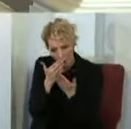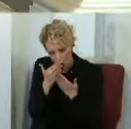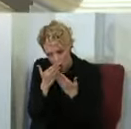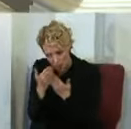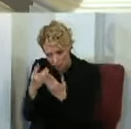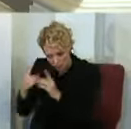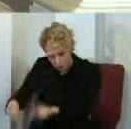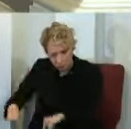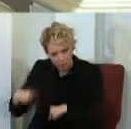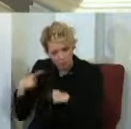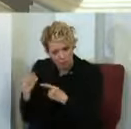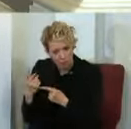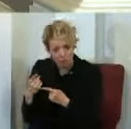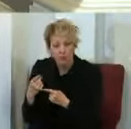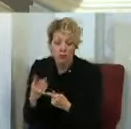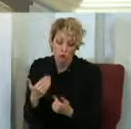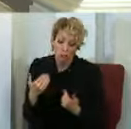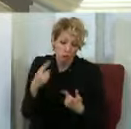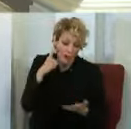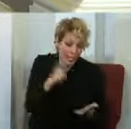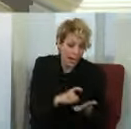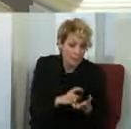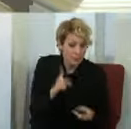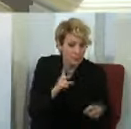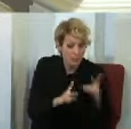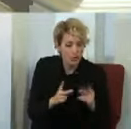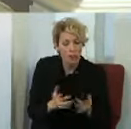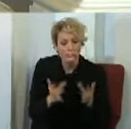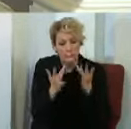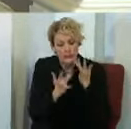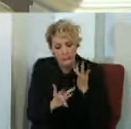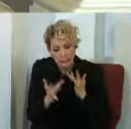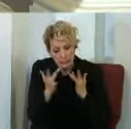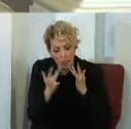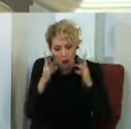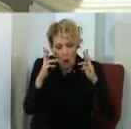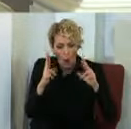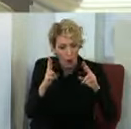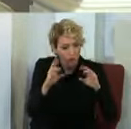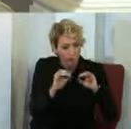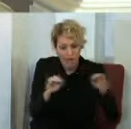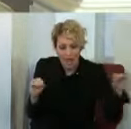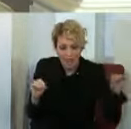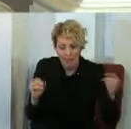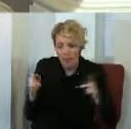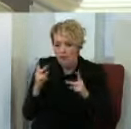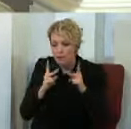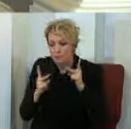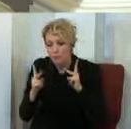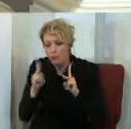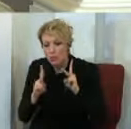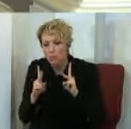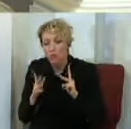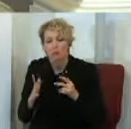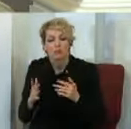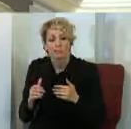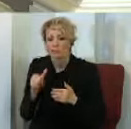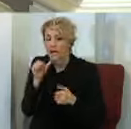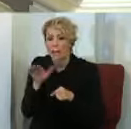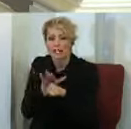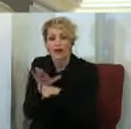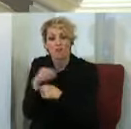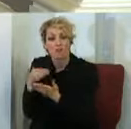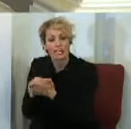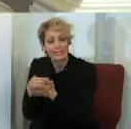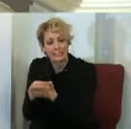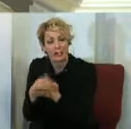that there are people who are in a state of hopelessness, a state of despair. There are those who are financially impoverished. There